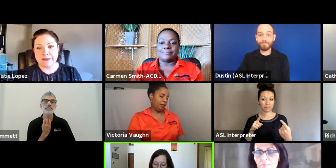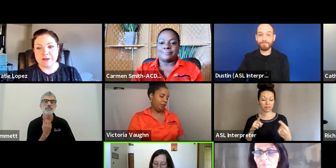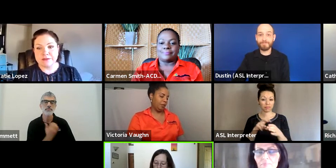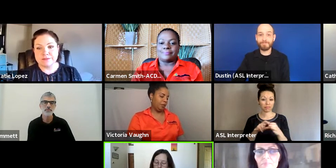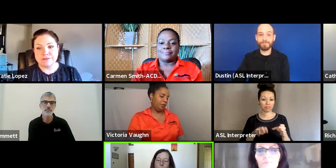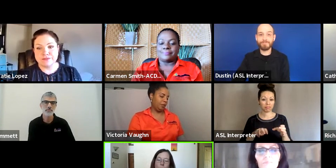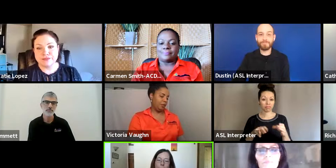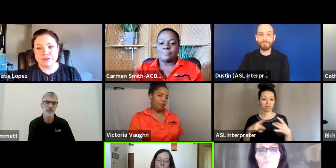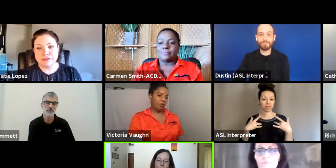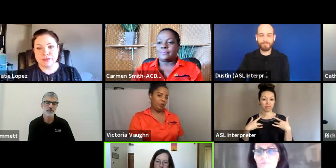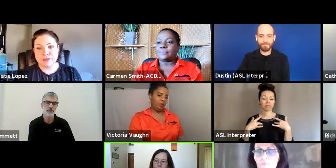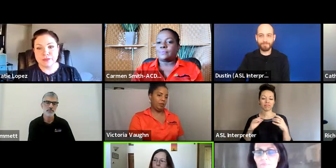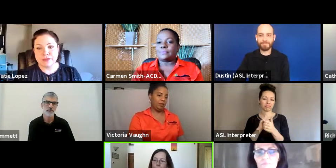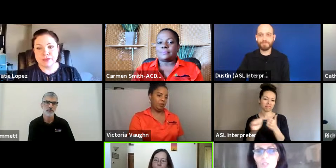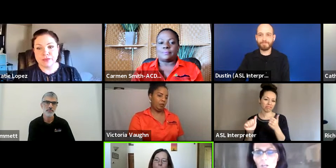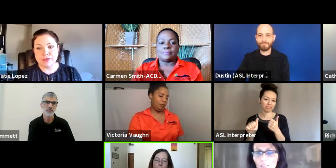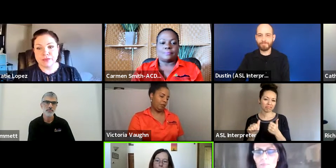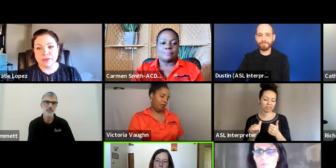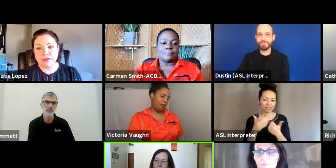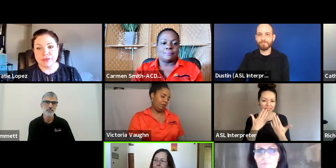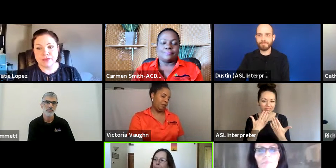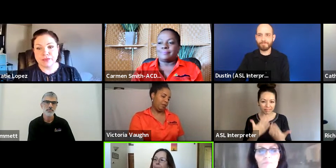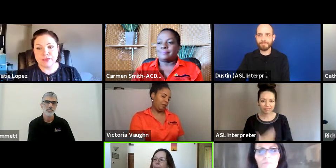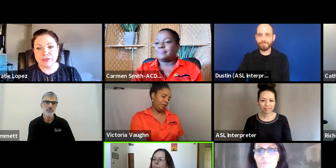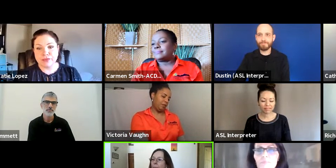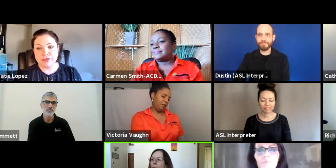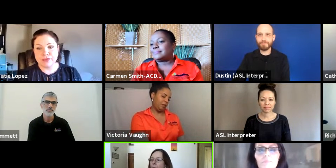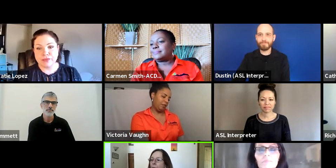Abstentions? Okay, motion carried. Thank you, everyone.